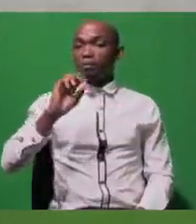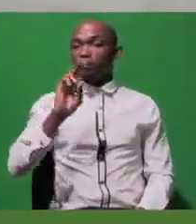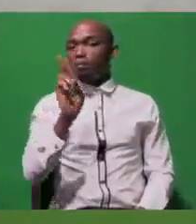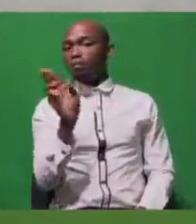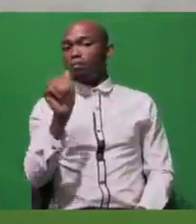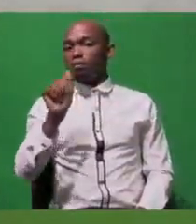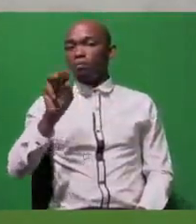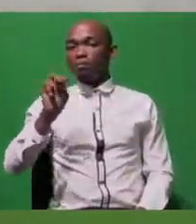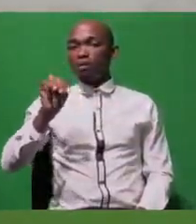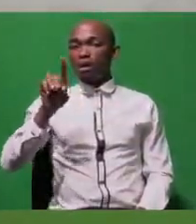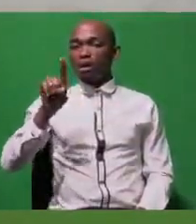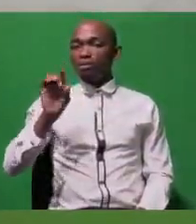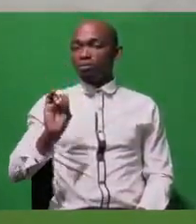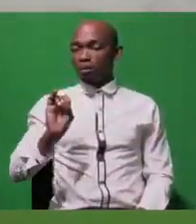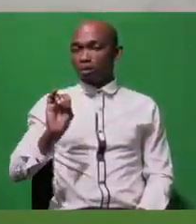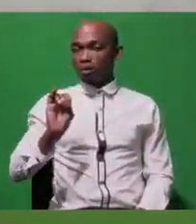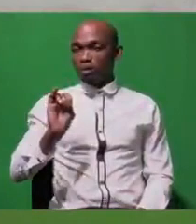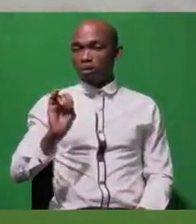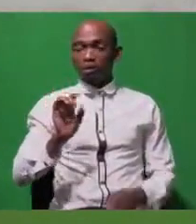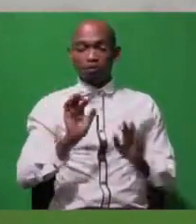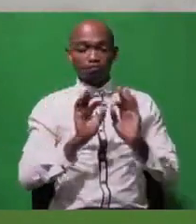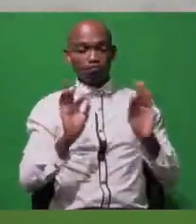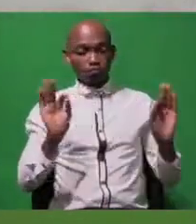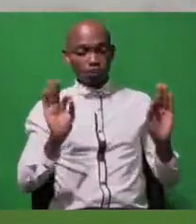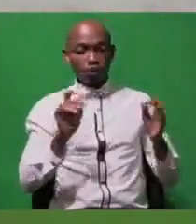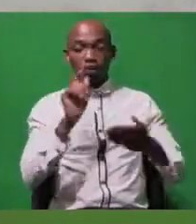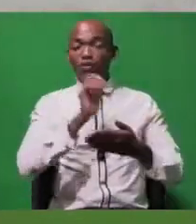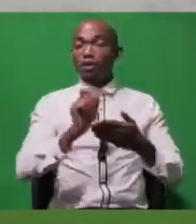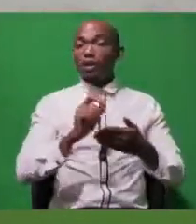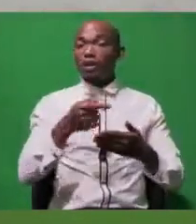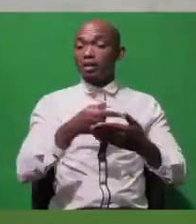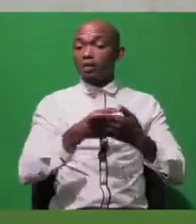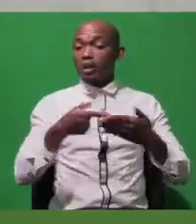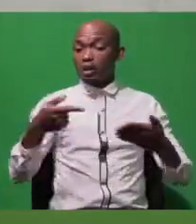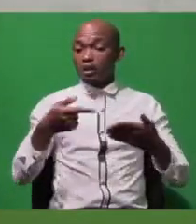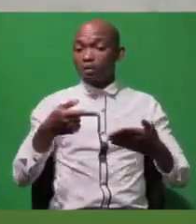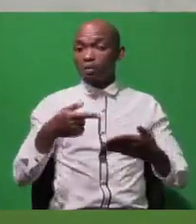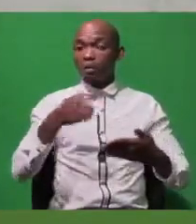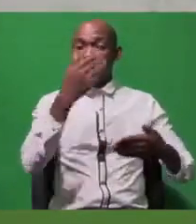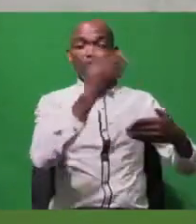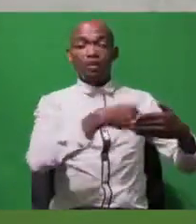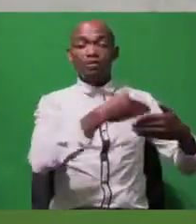Should you write the name of the trader? Muhammad